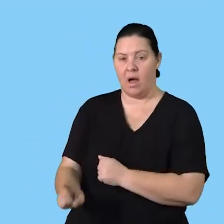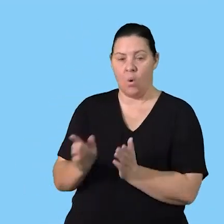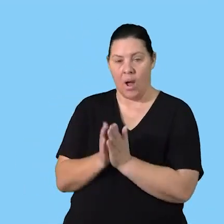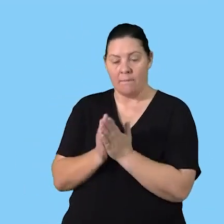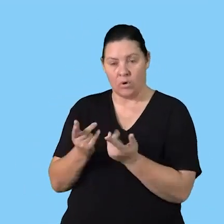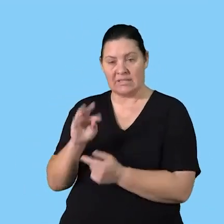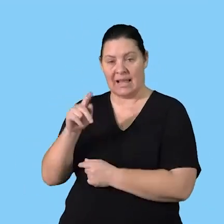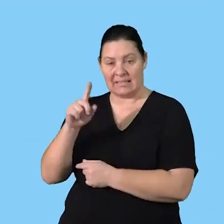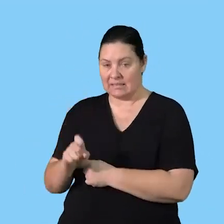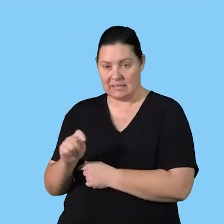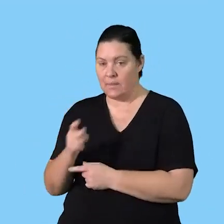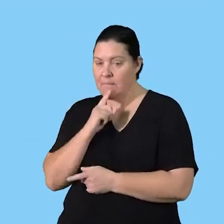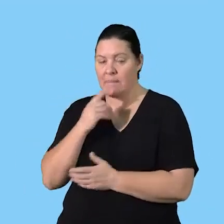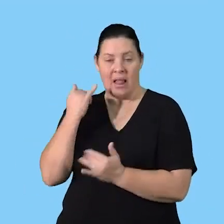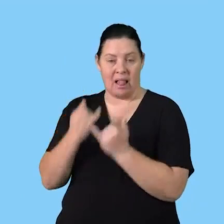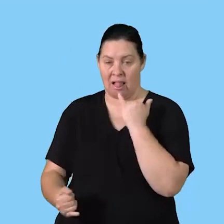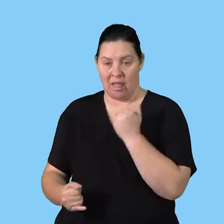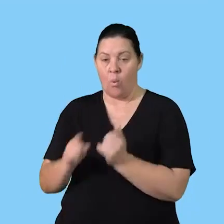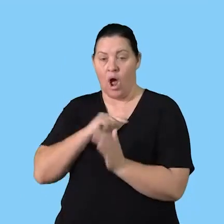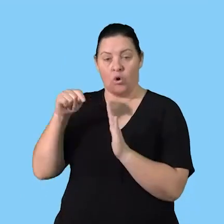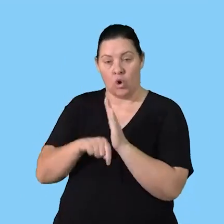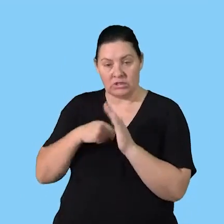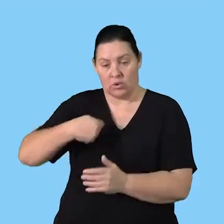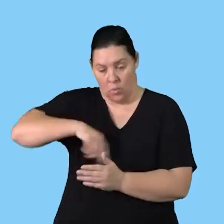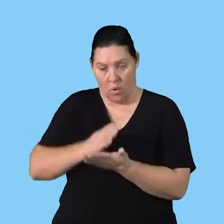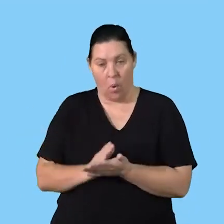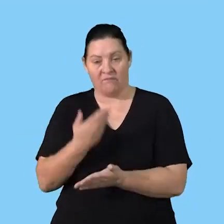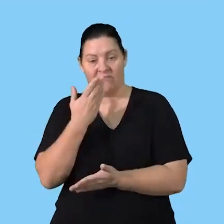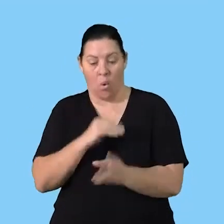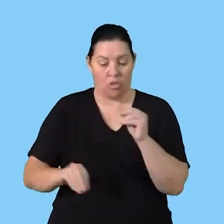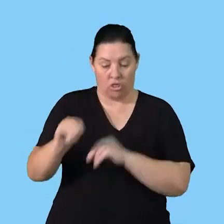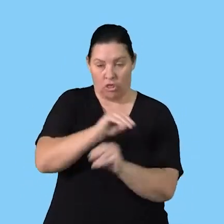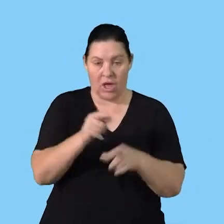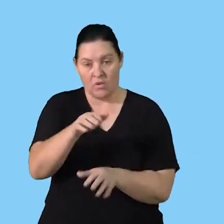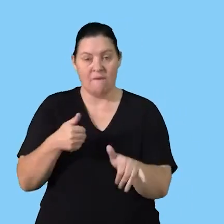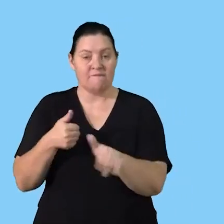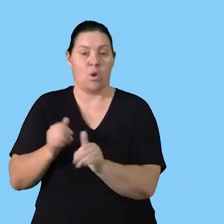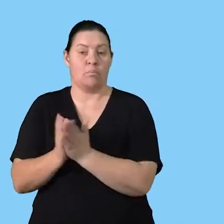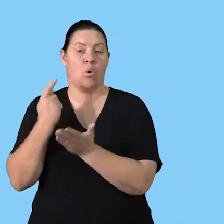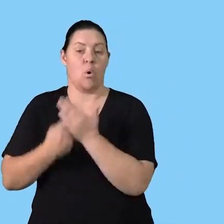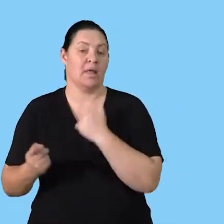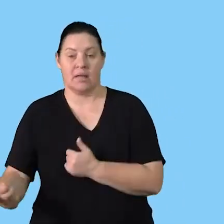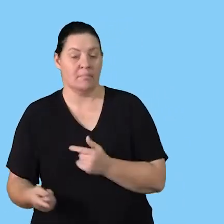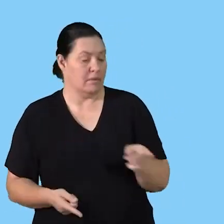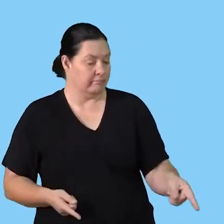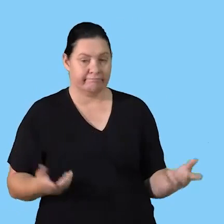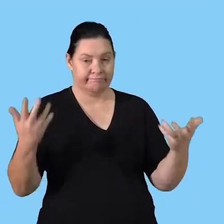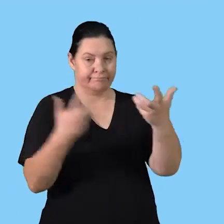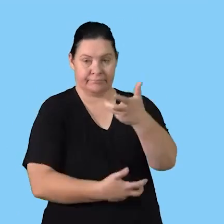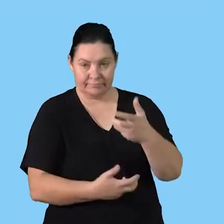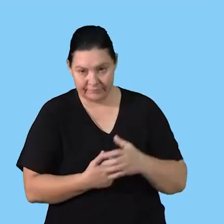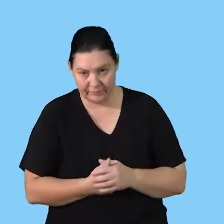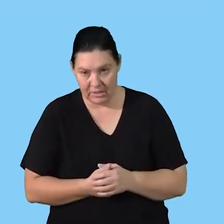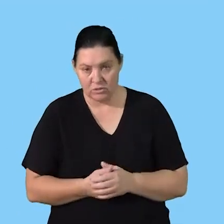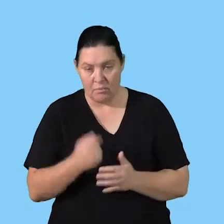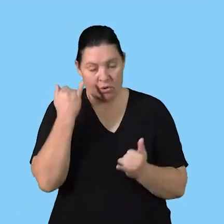your textbook might mislead you. There will be content that has been removed or reorganized that you might not be able to teach it in the